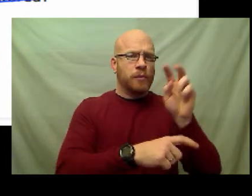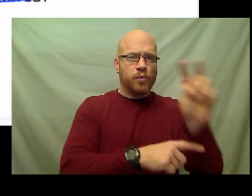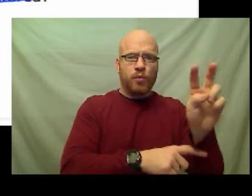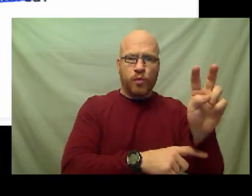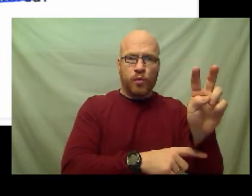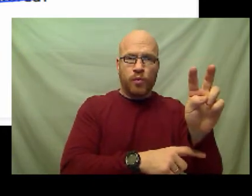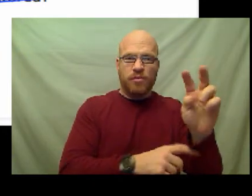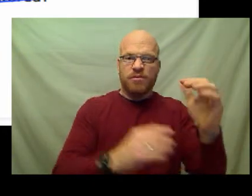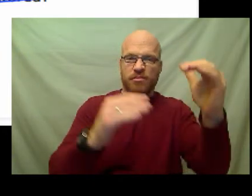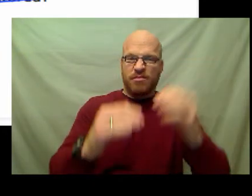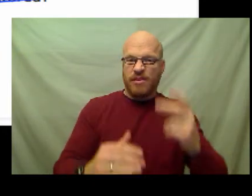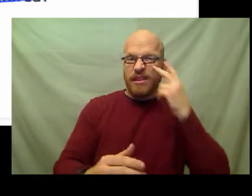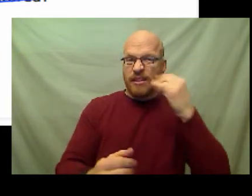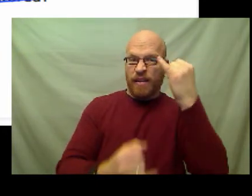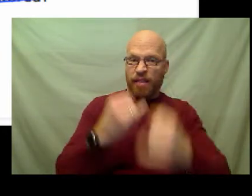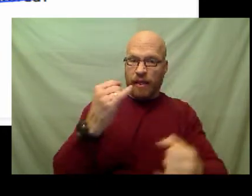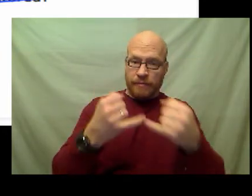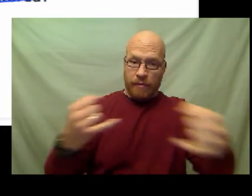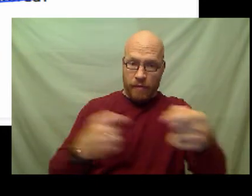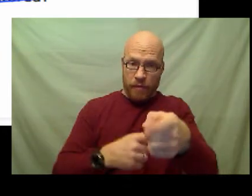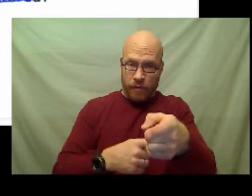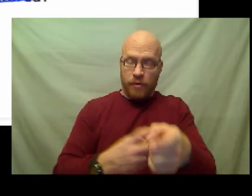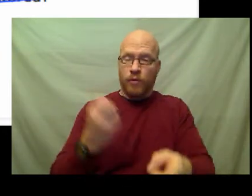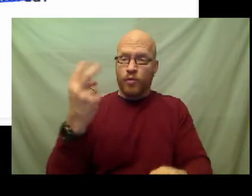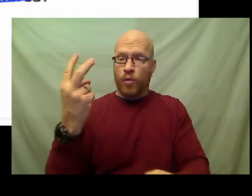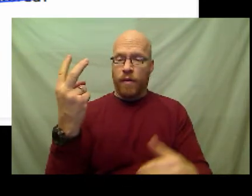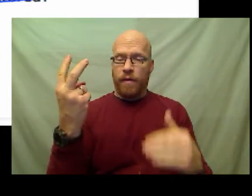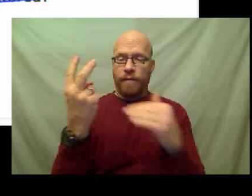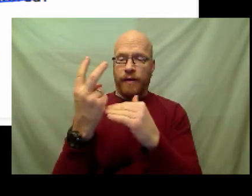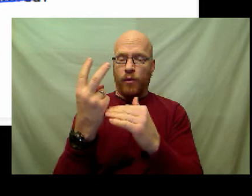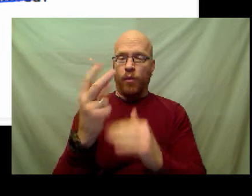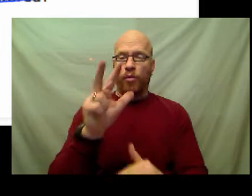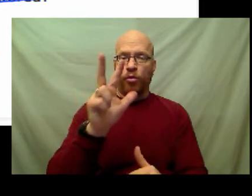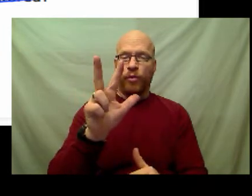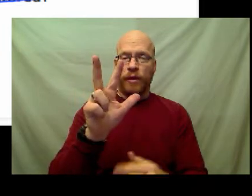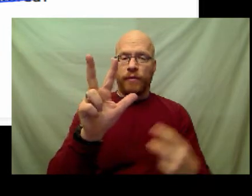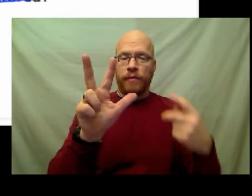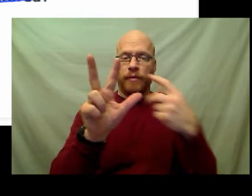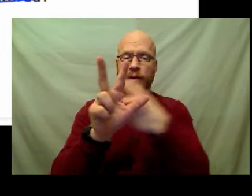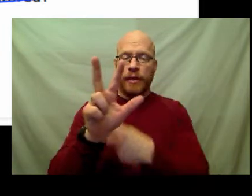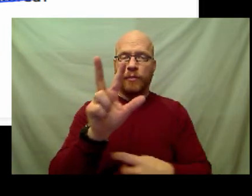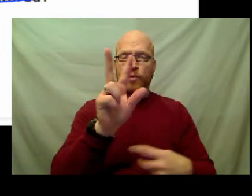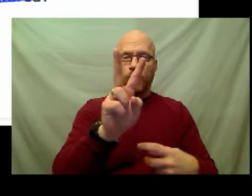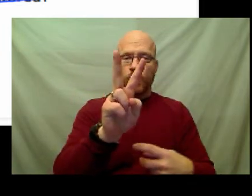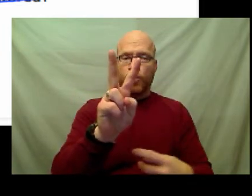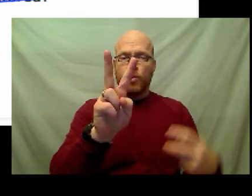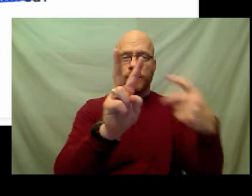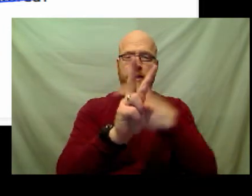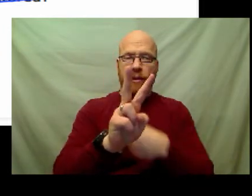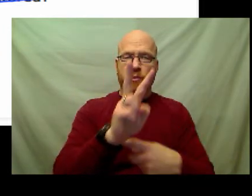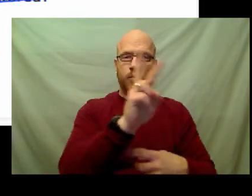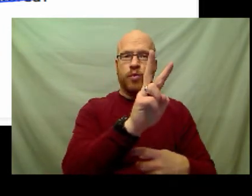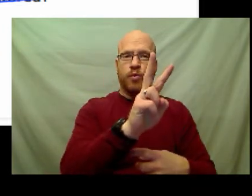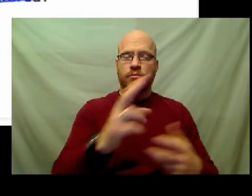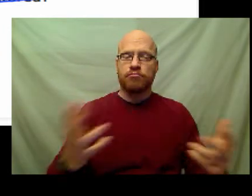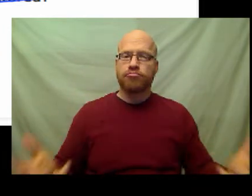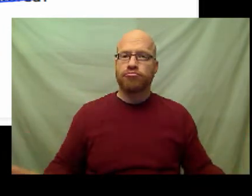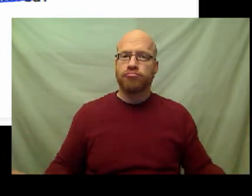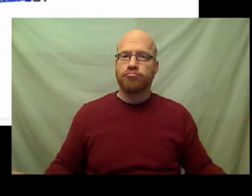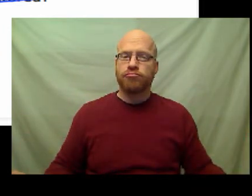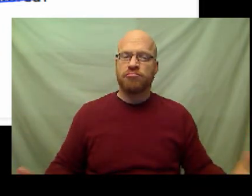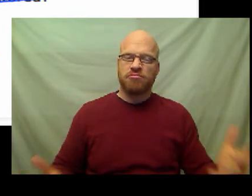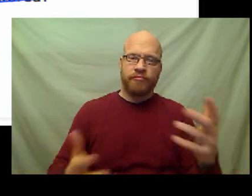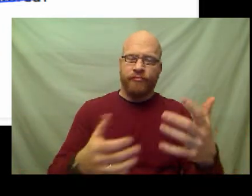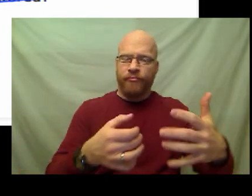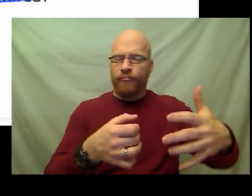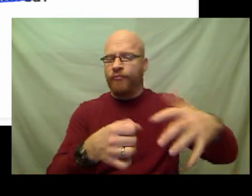So now we see the last line here is 12 equals 3 times 2 times 2. That